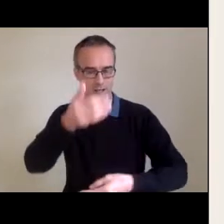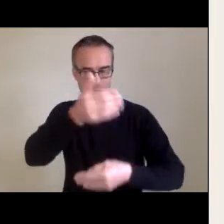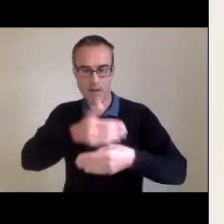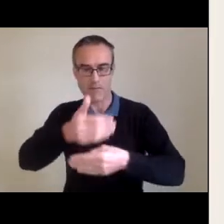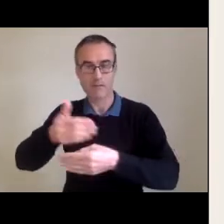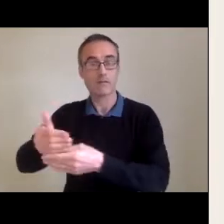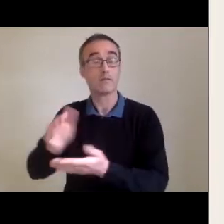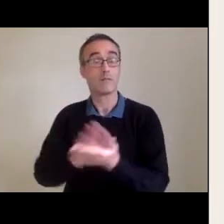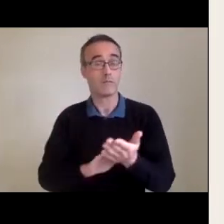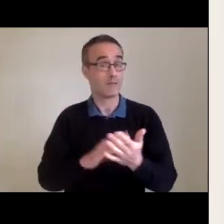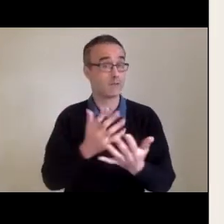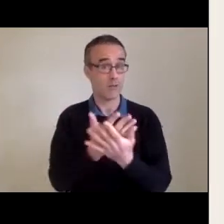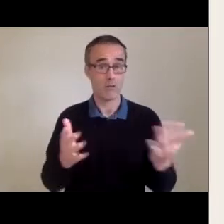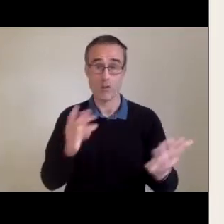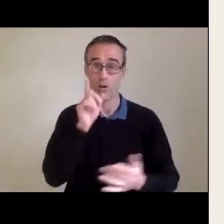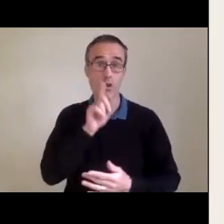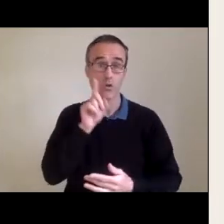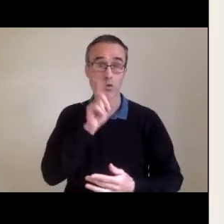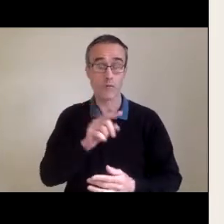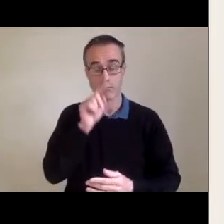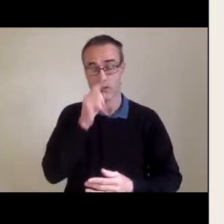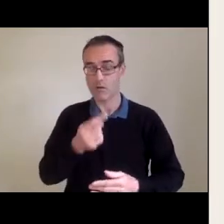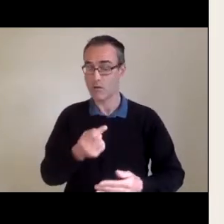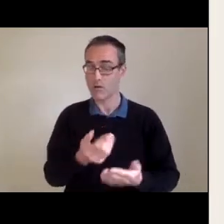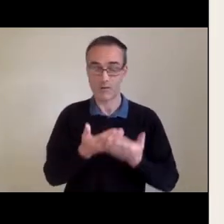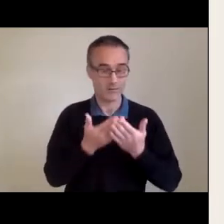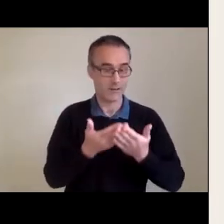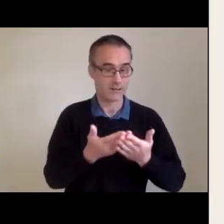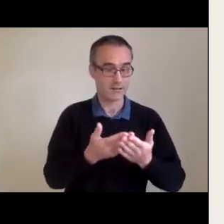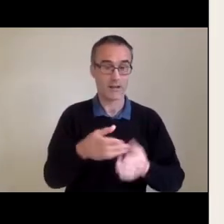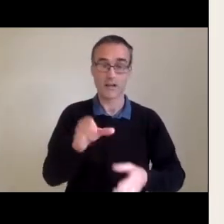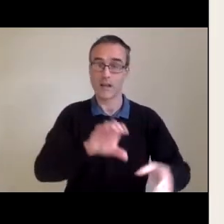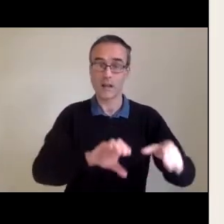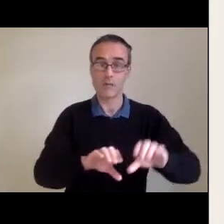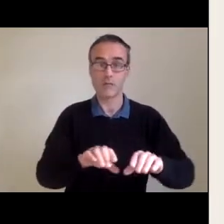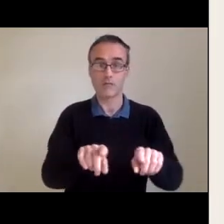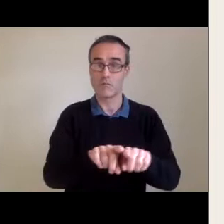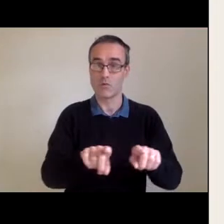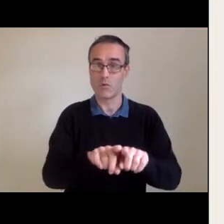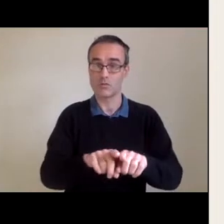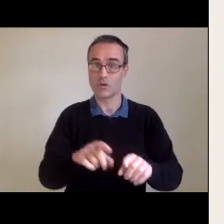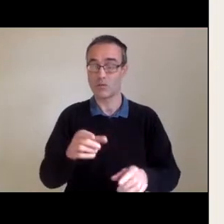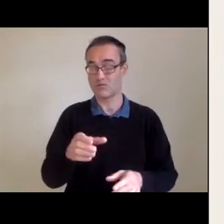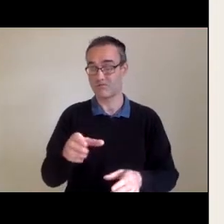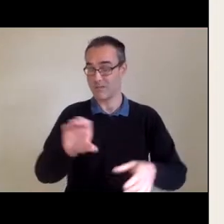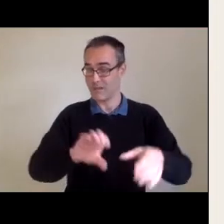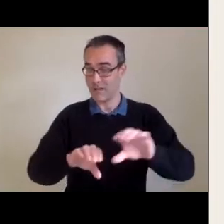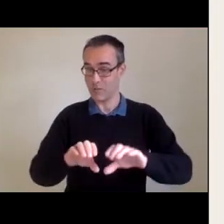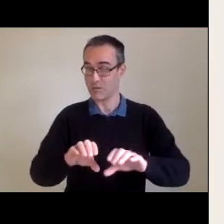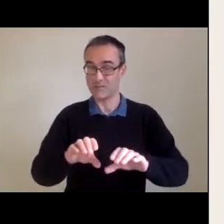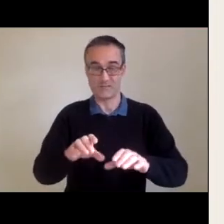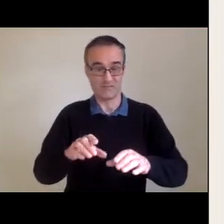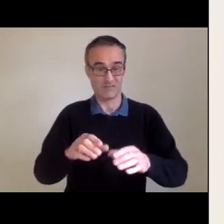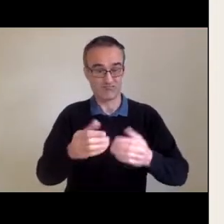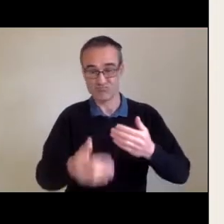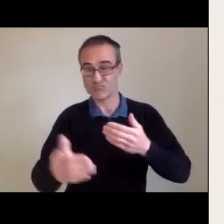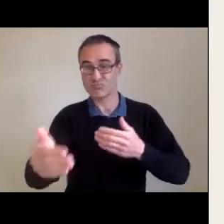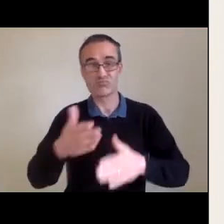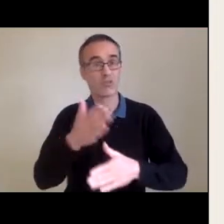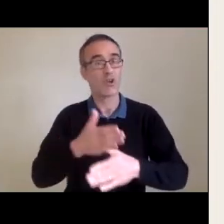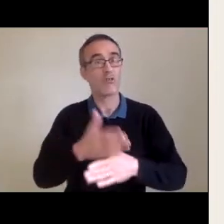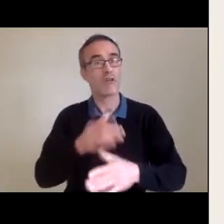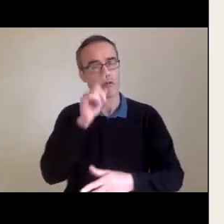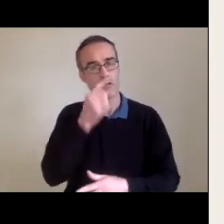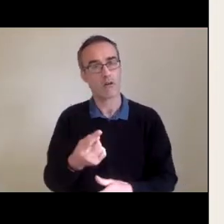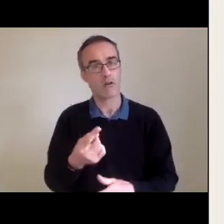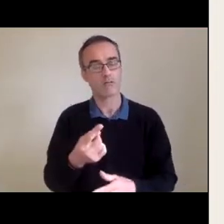of the opportunity to study chemistry and to follow a career in the chemical sciences. And that's why we thought this was an important topic,